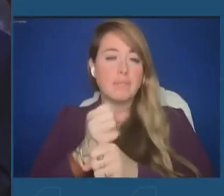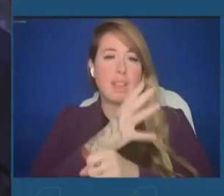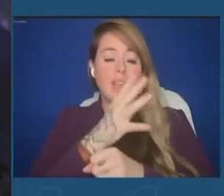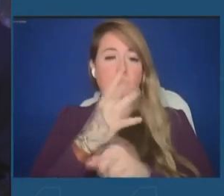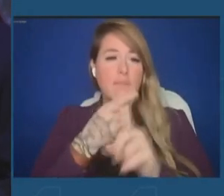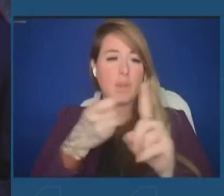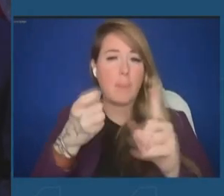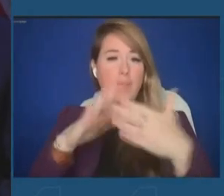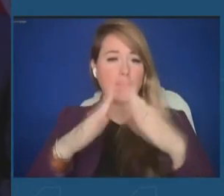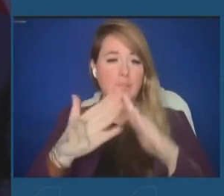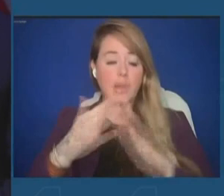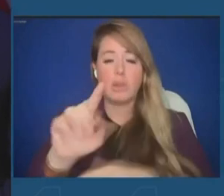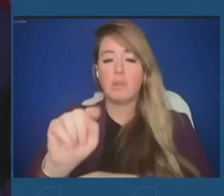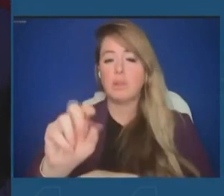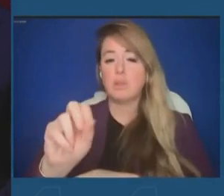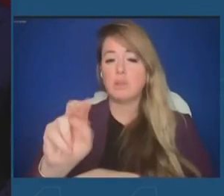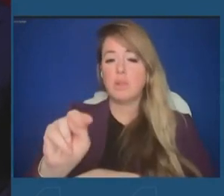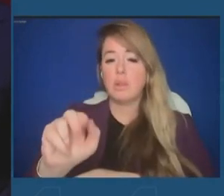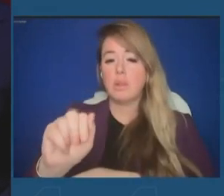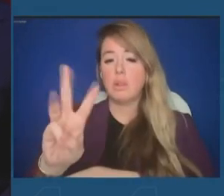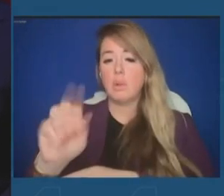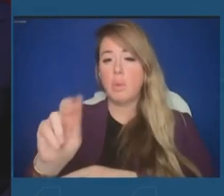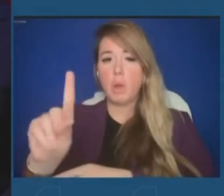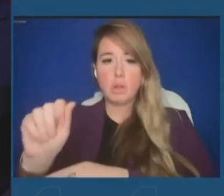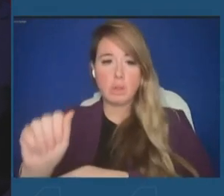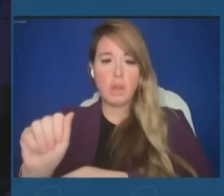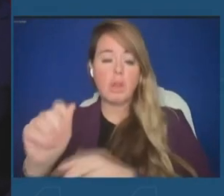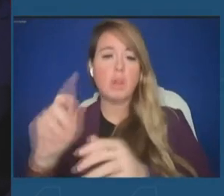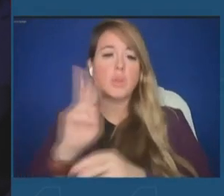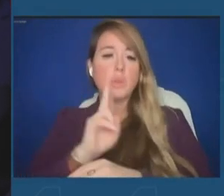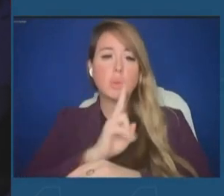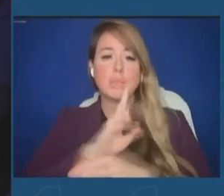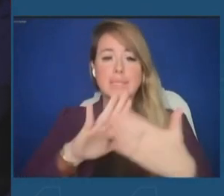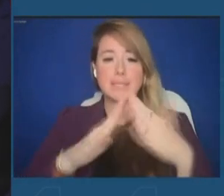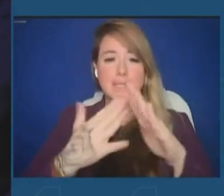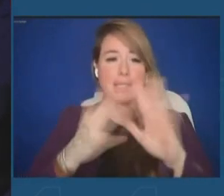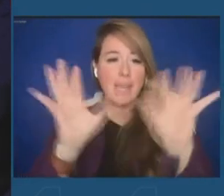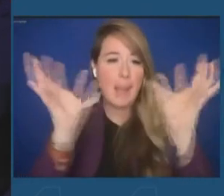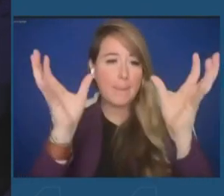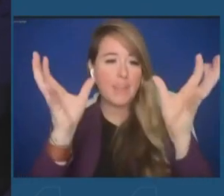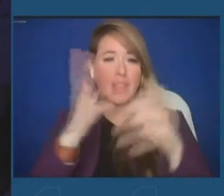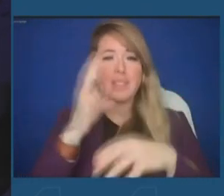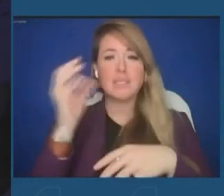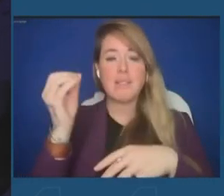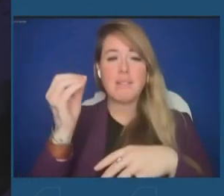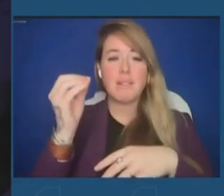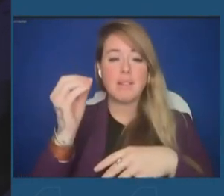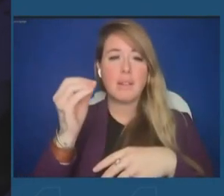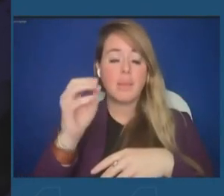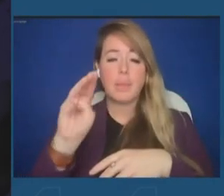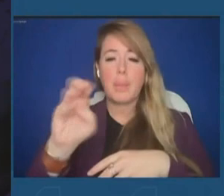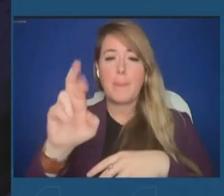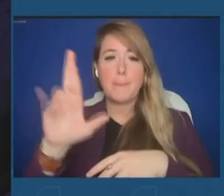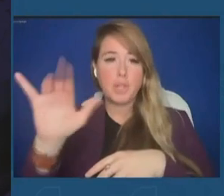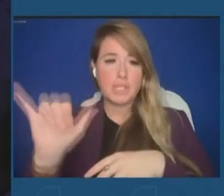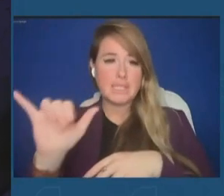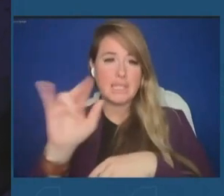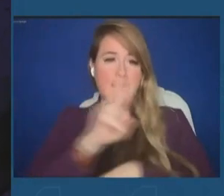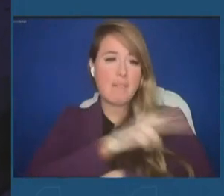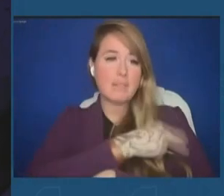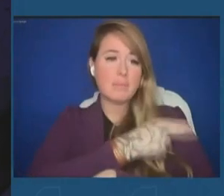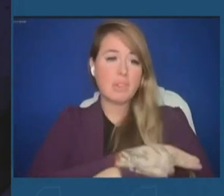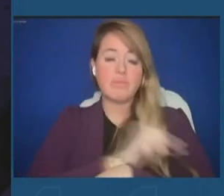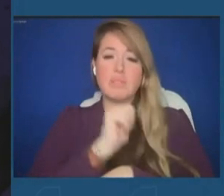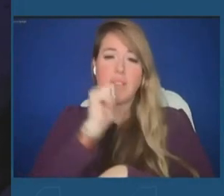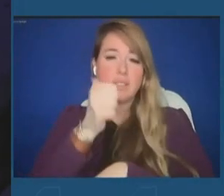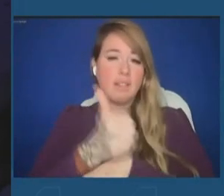of Tonawanda, Twin City Ambulance, the Kenmore Mercy Hospital, not set up to